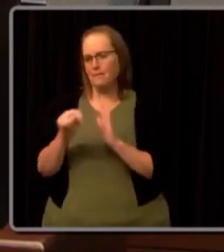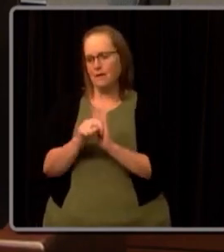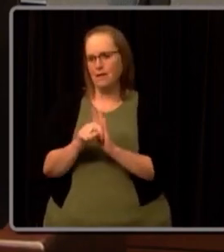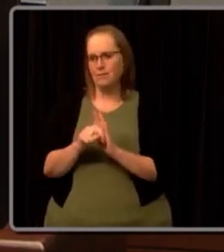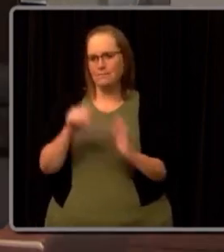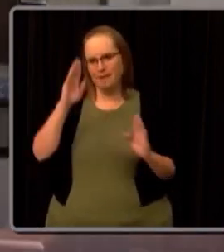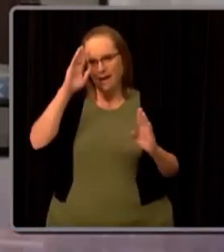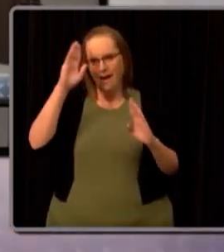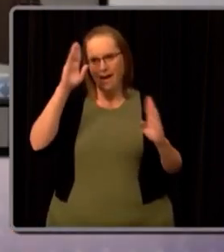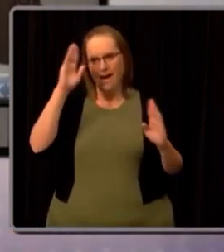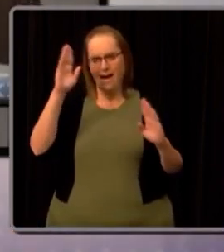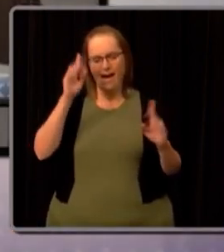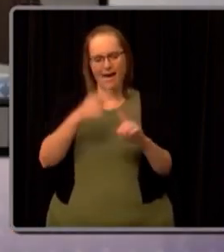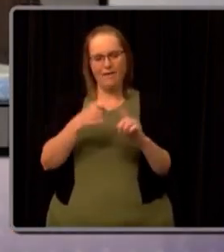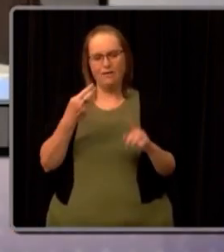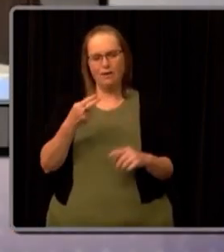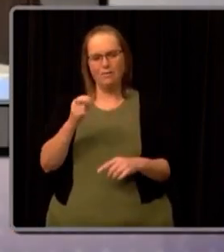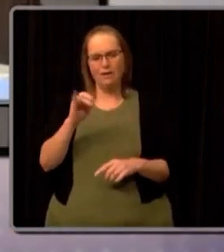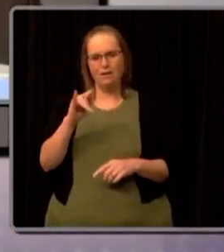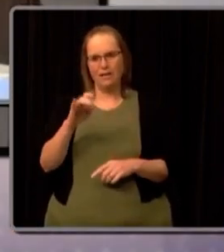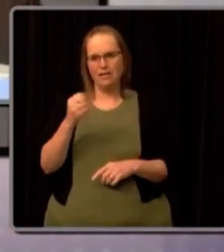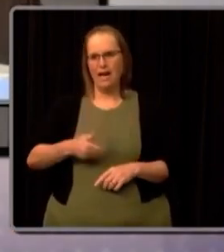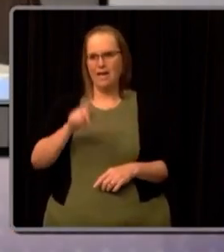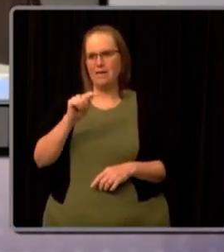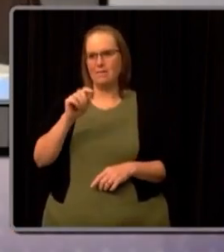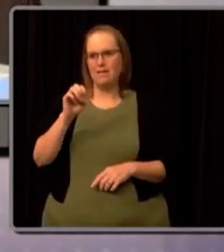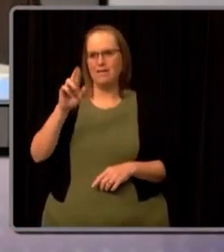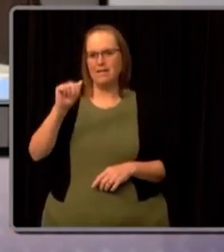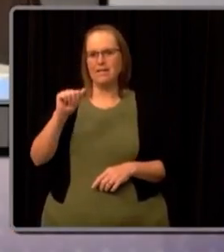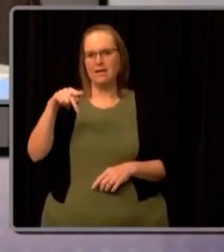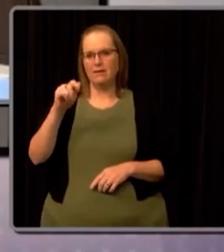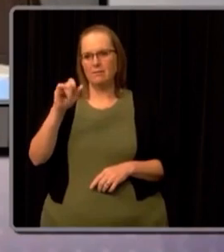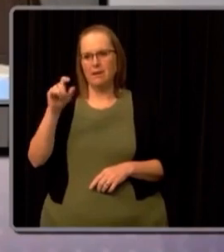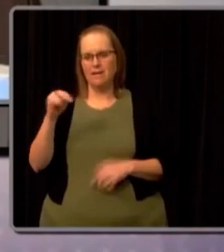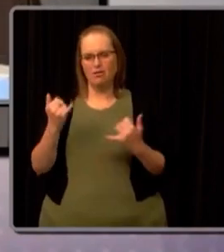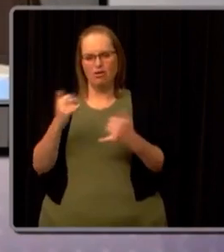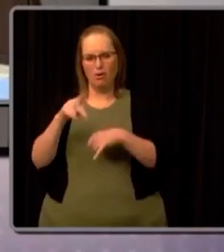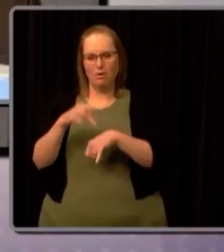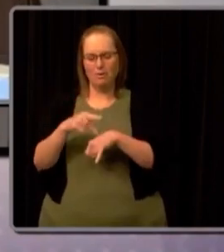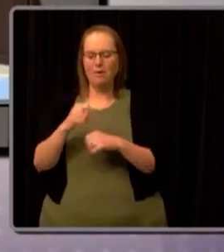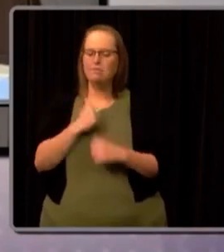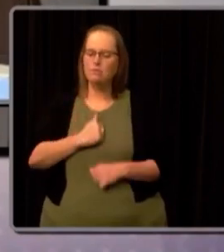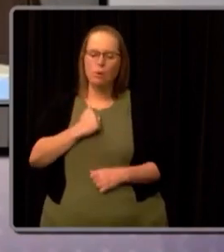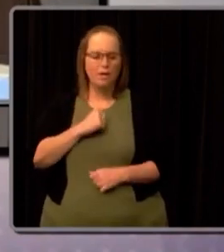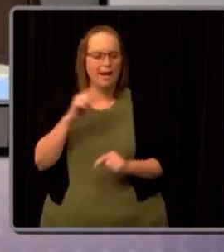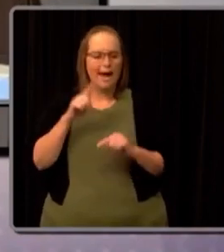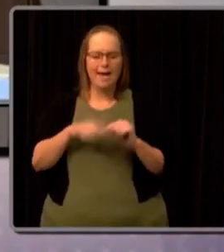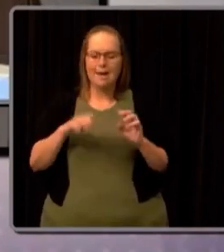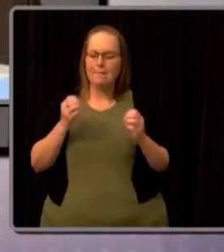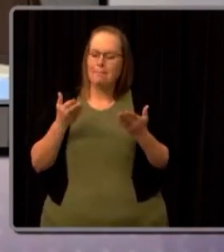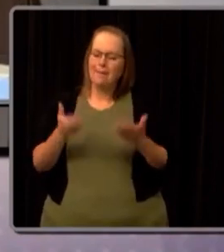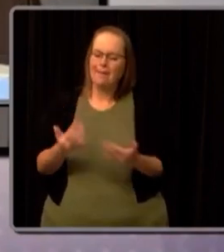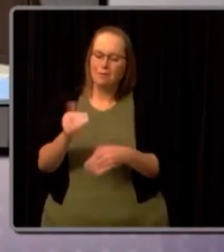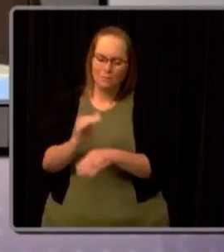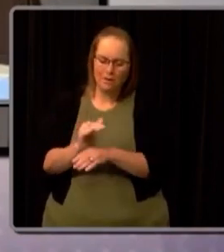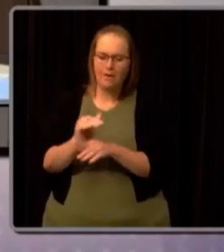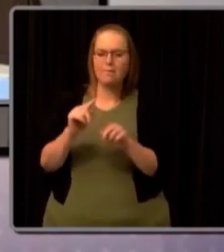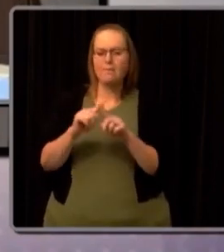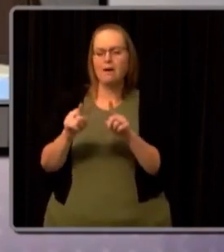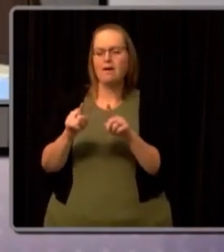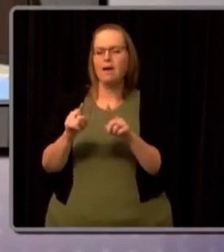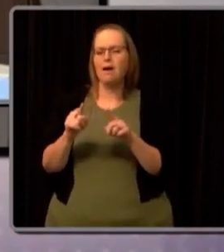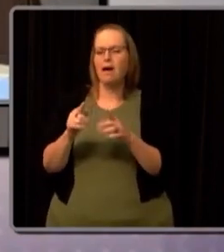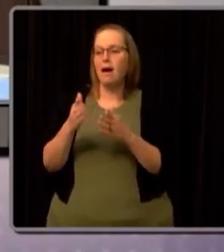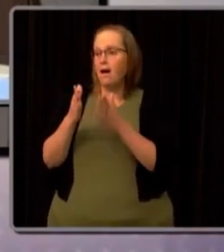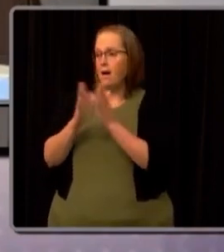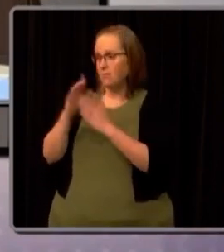Hi, greetings from Heritage Elementary School. I am Tara Payton, the current principal, and I am so sorry I can't be with you in person this evening, but I asked if